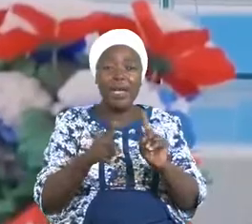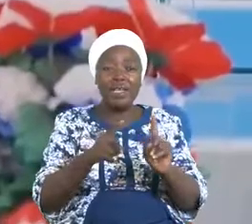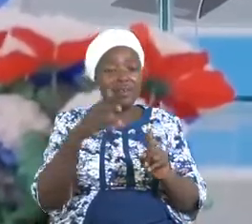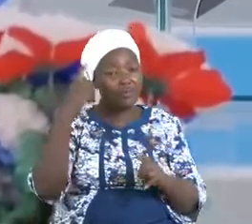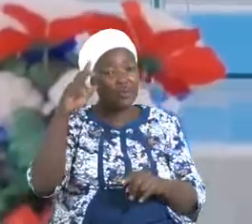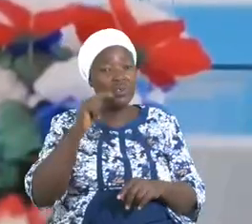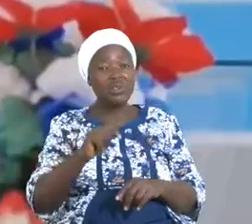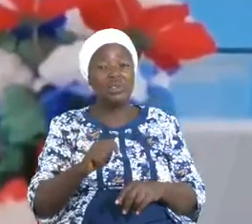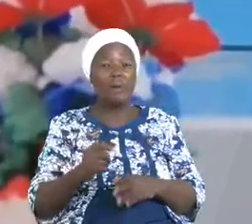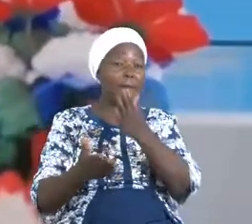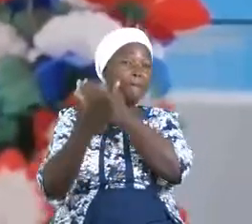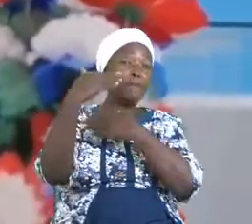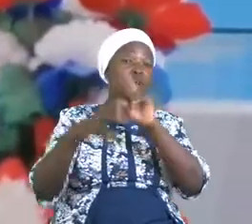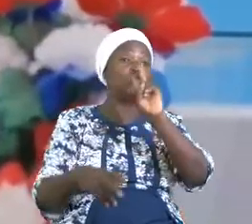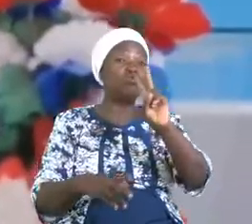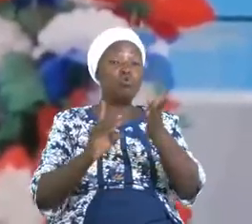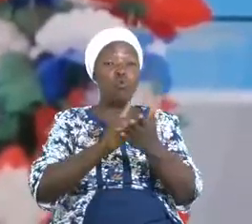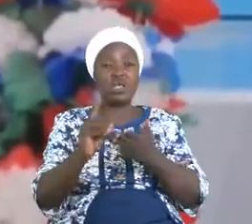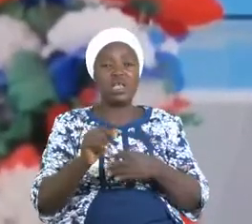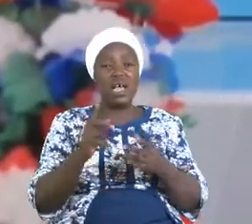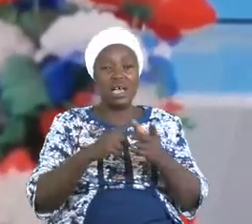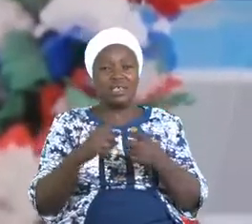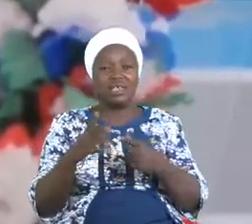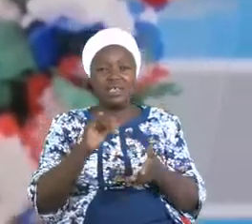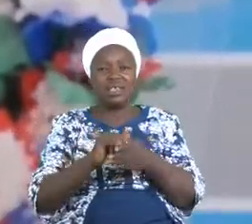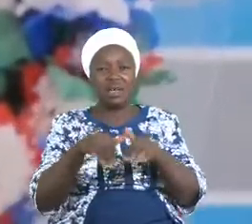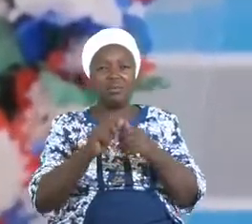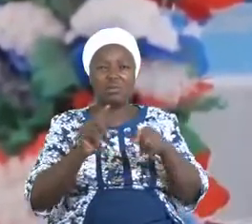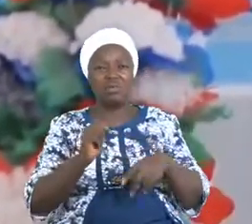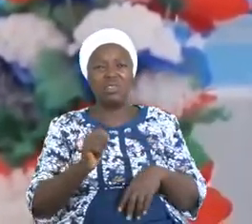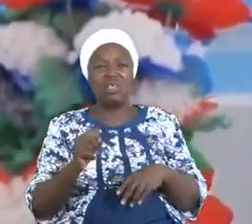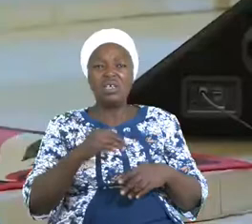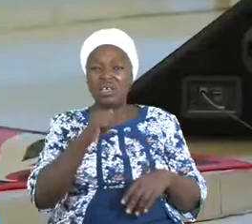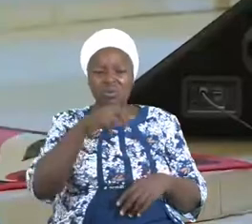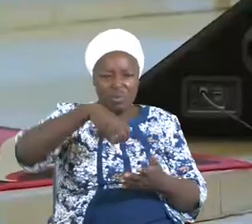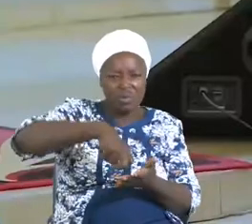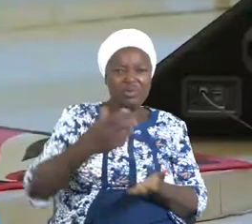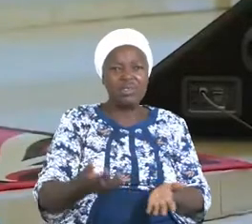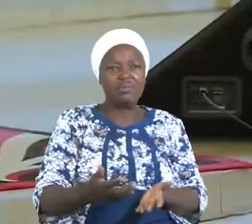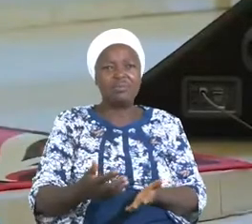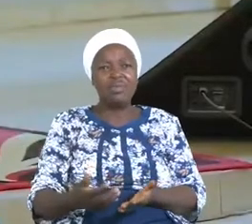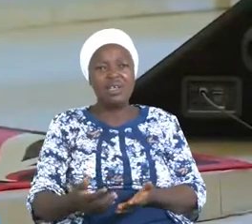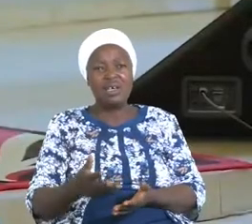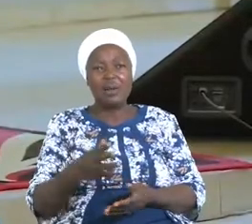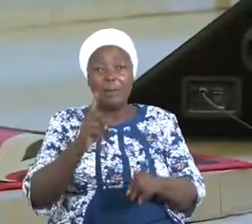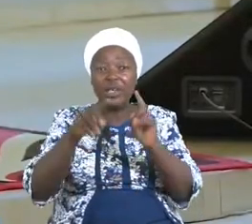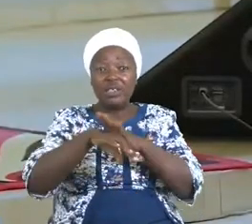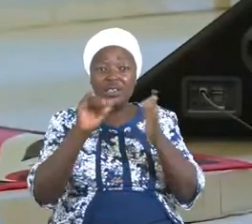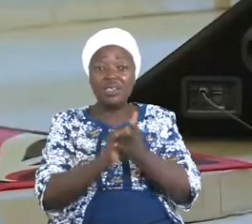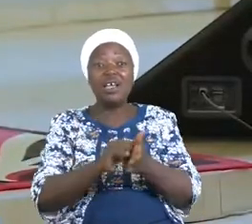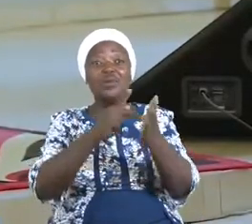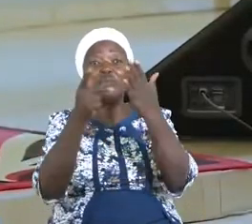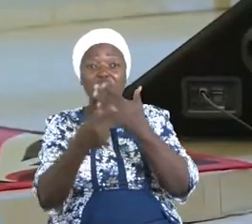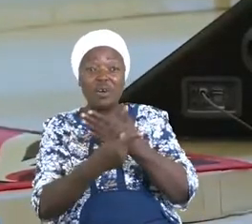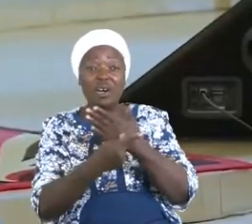is how I will be going to the toilet and to what? To ease myself. I can't squat down. But in that crusade, I've never